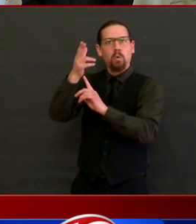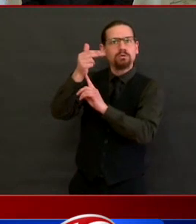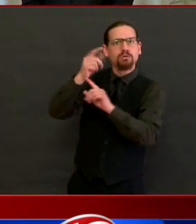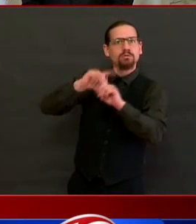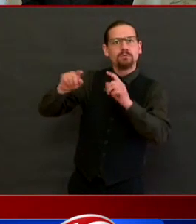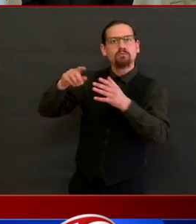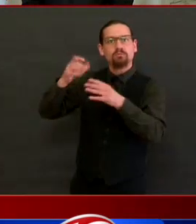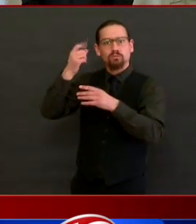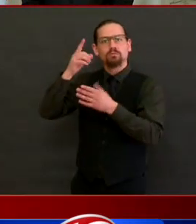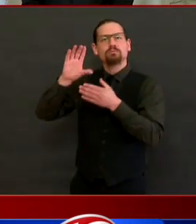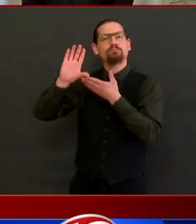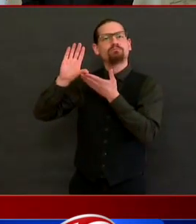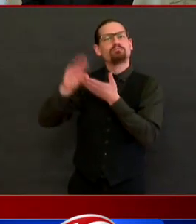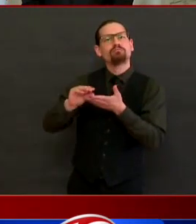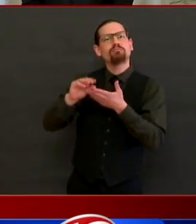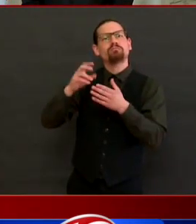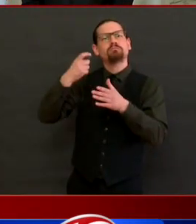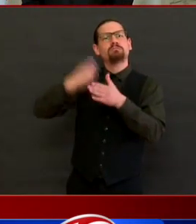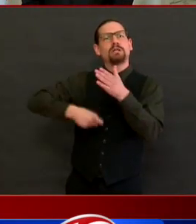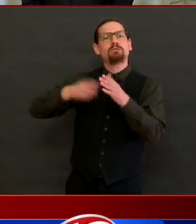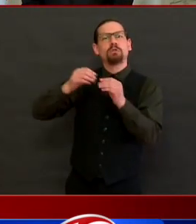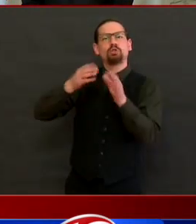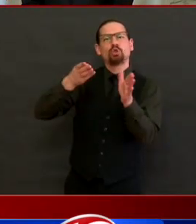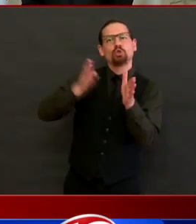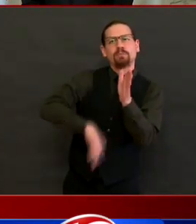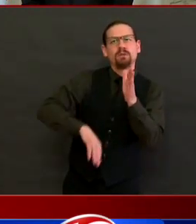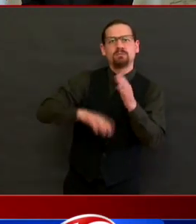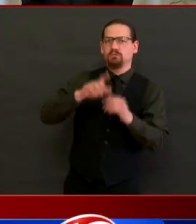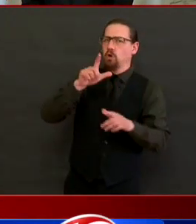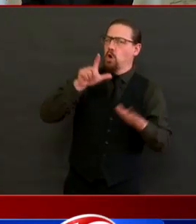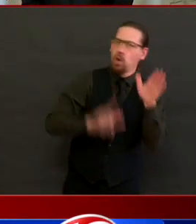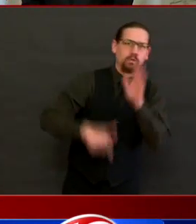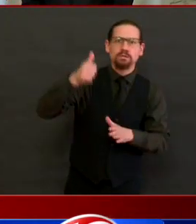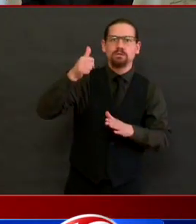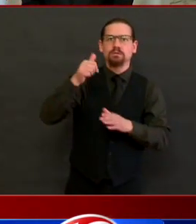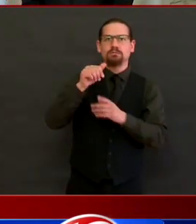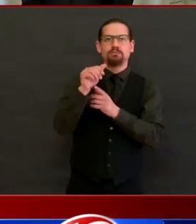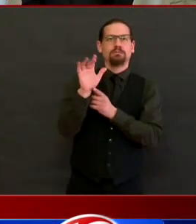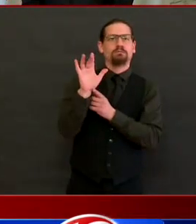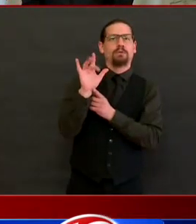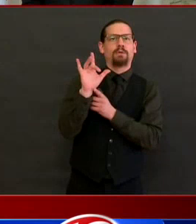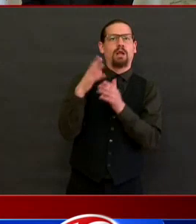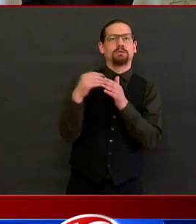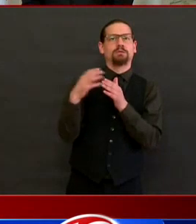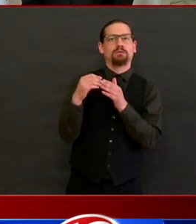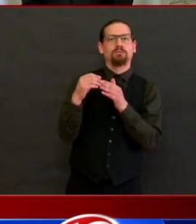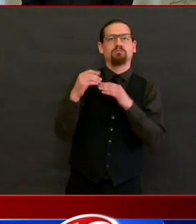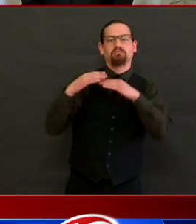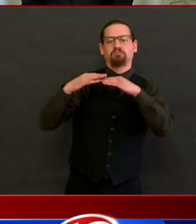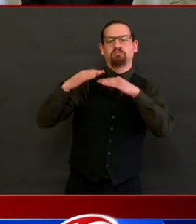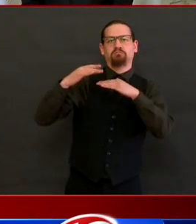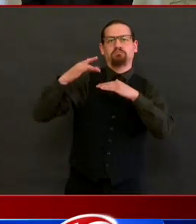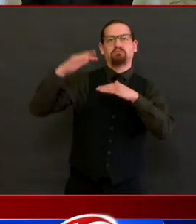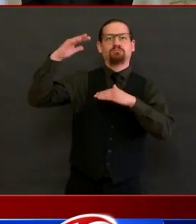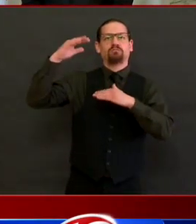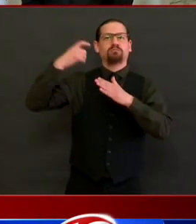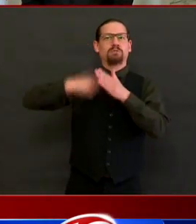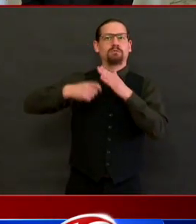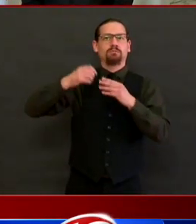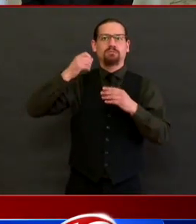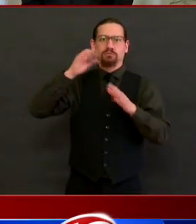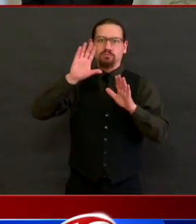ranges, starting at $25 an hour. Soon, I hope to have more options there, which will be free in